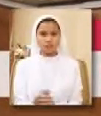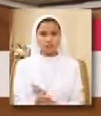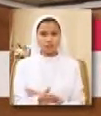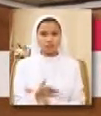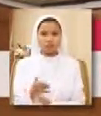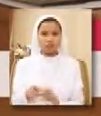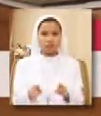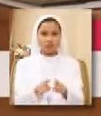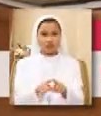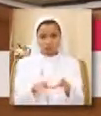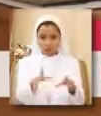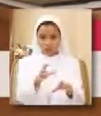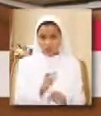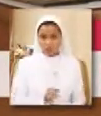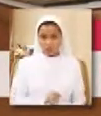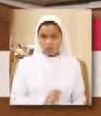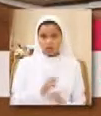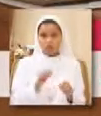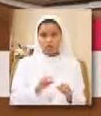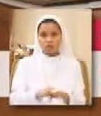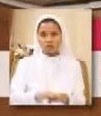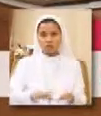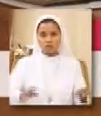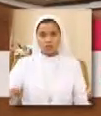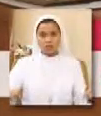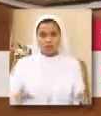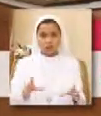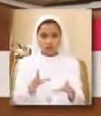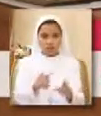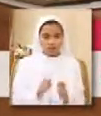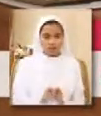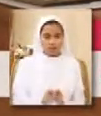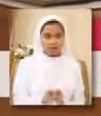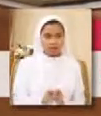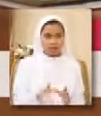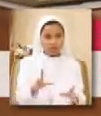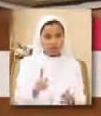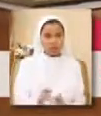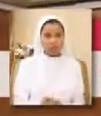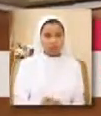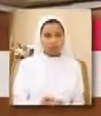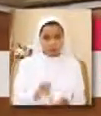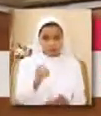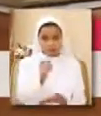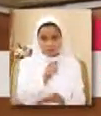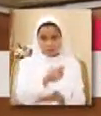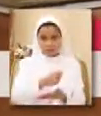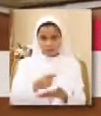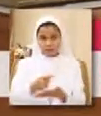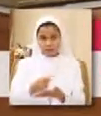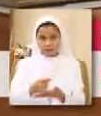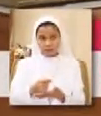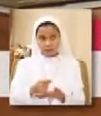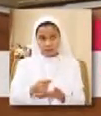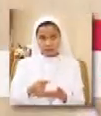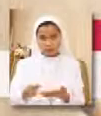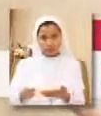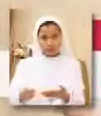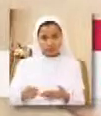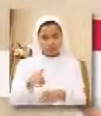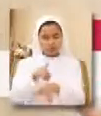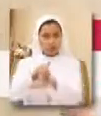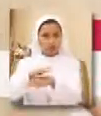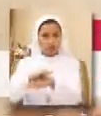get these children adopted. We have children in Spain, yes. Rome, and they're Italy, the